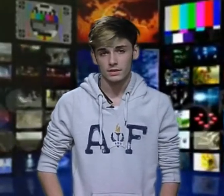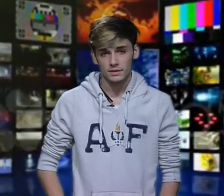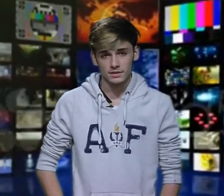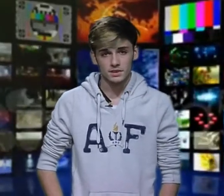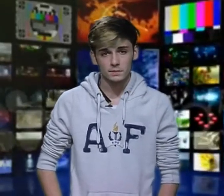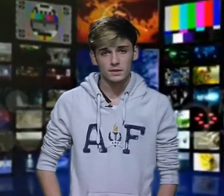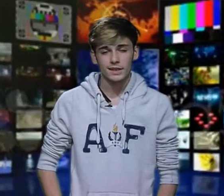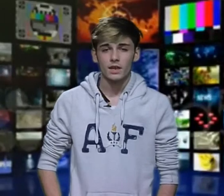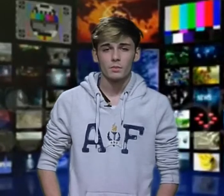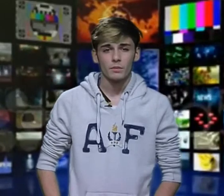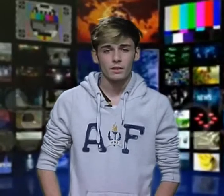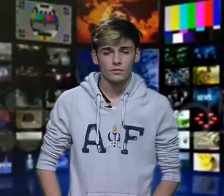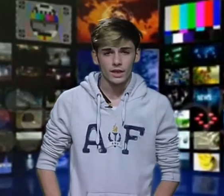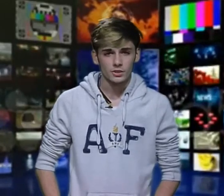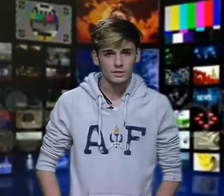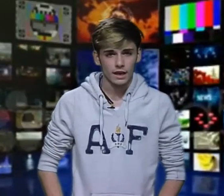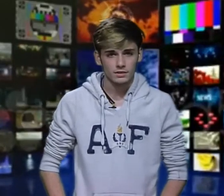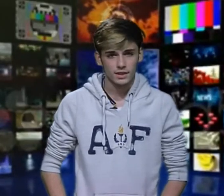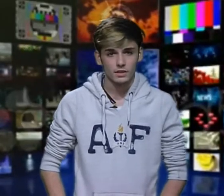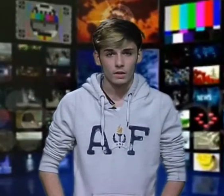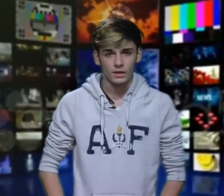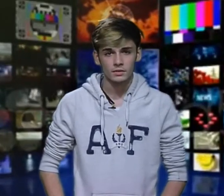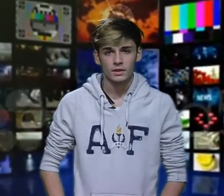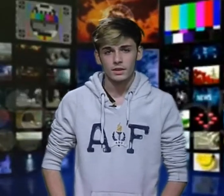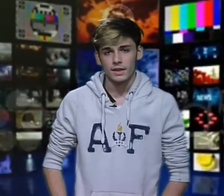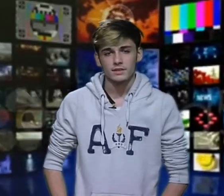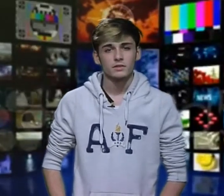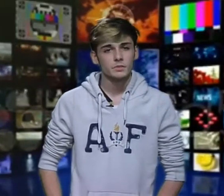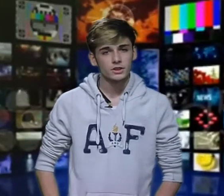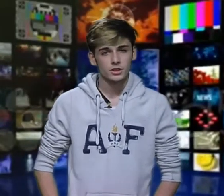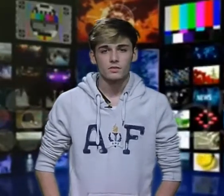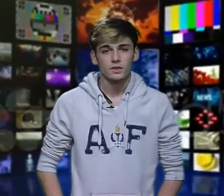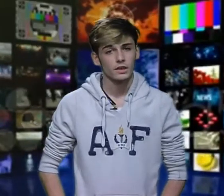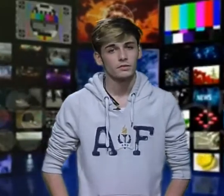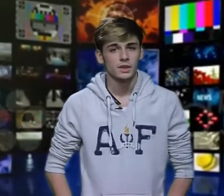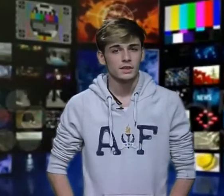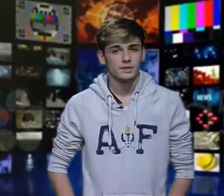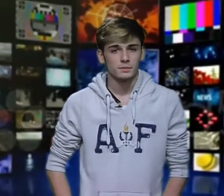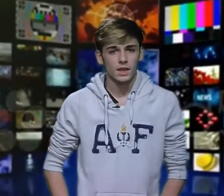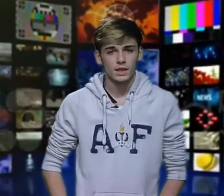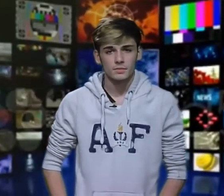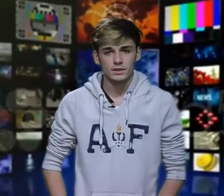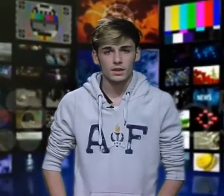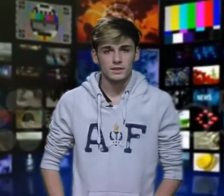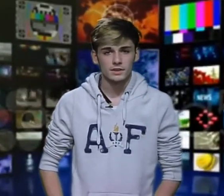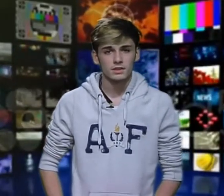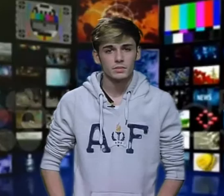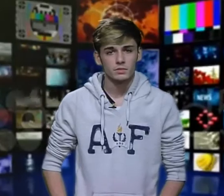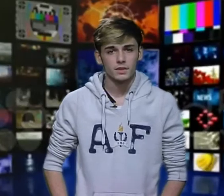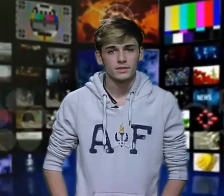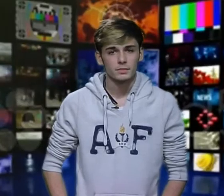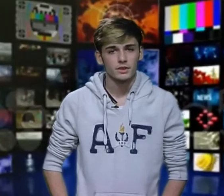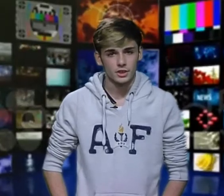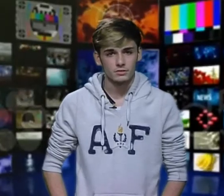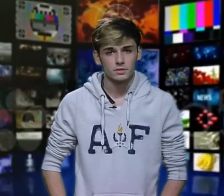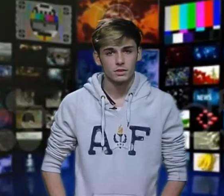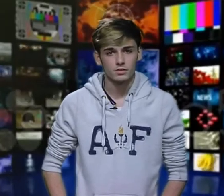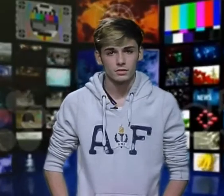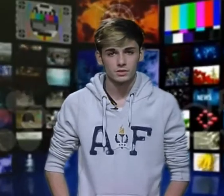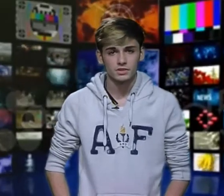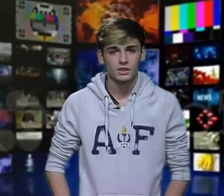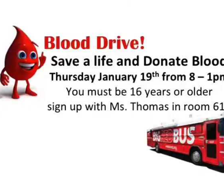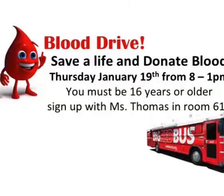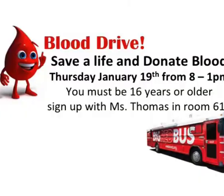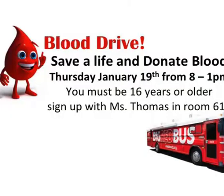blood. Since blood cannot be manufactured outside the body and has a limited shelf life, the supply must constantly be replenished by generous